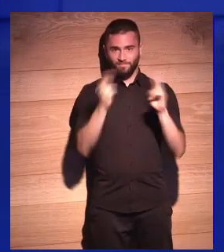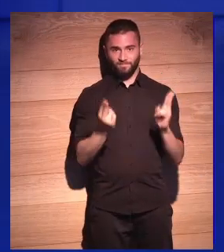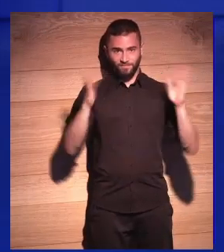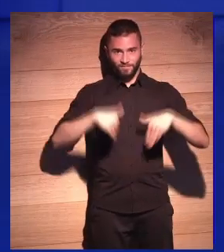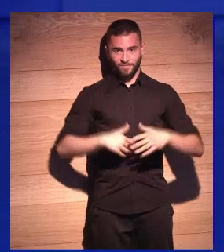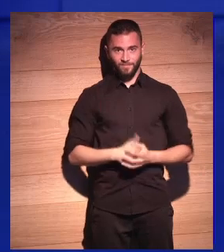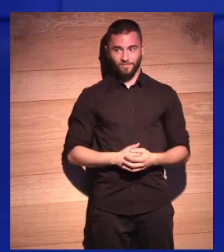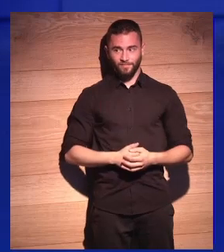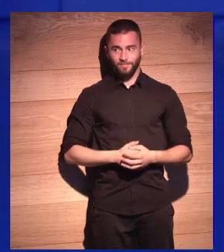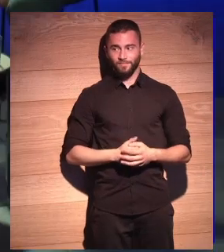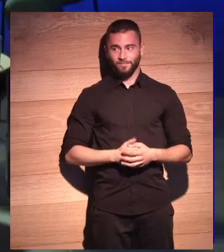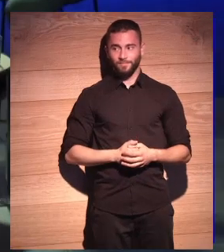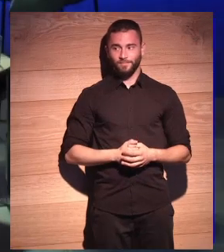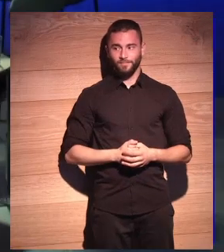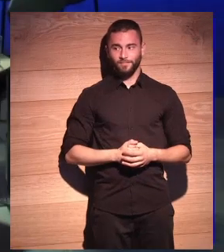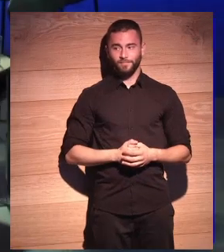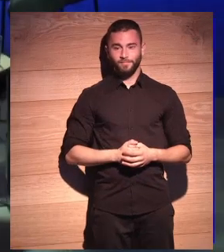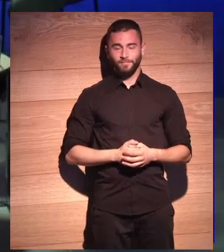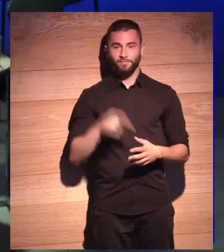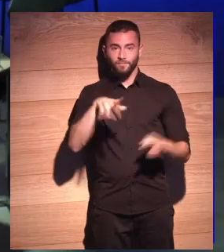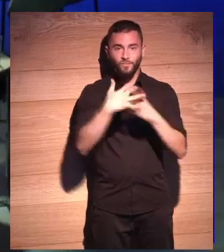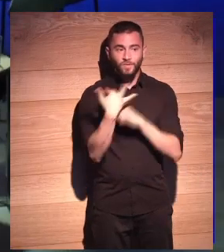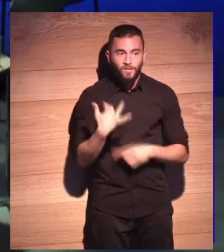There's no bridge. In your case, Pablo,